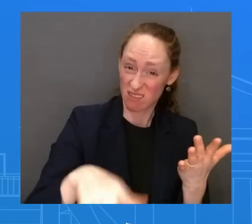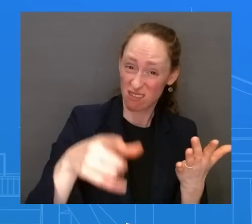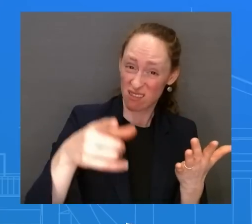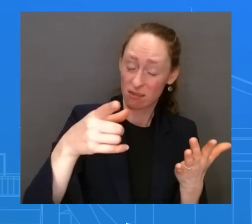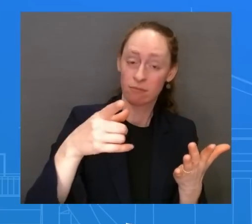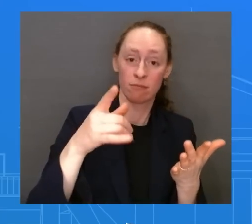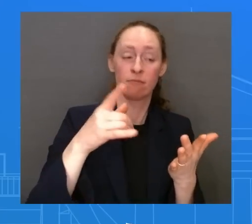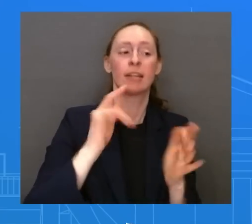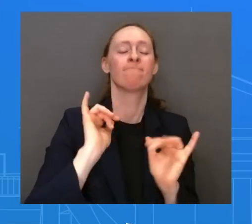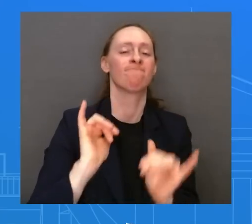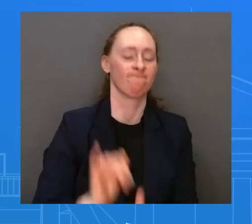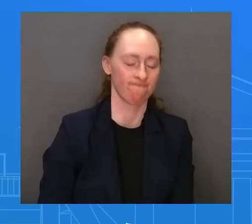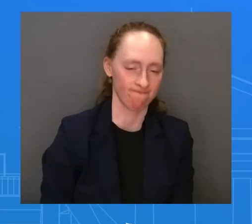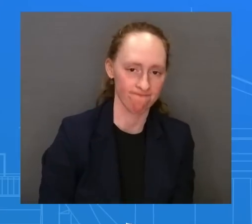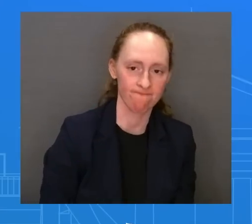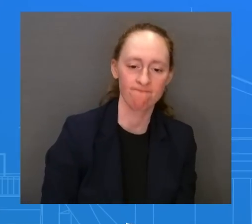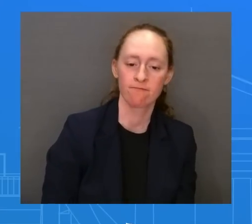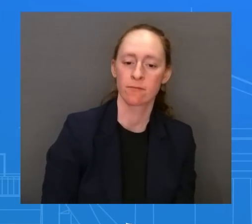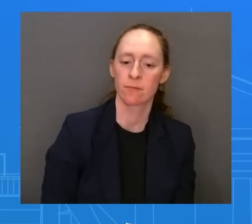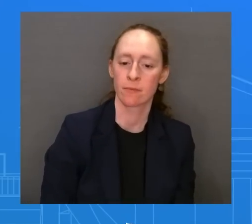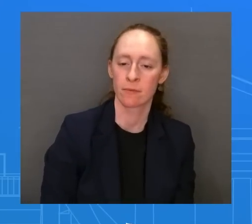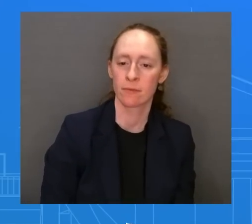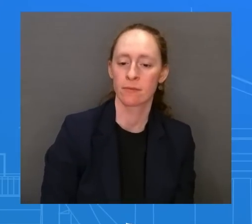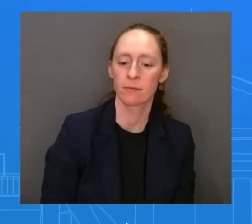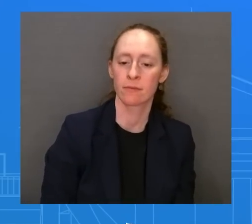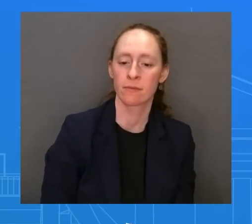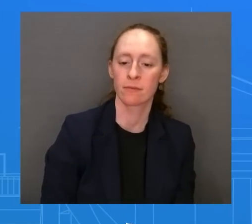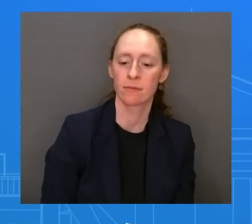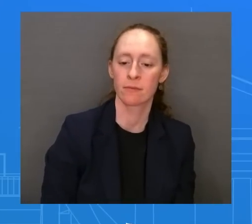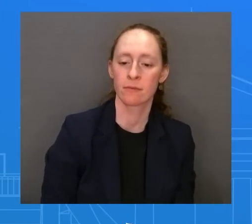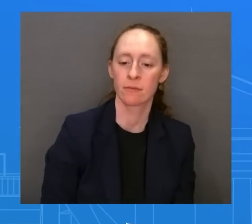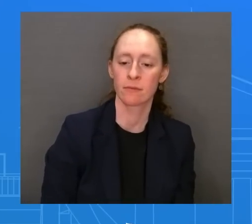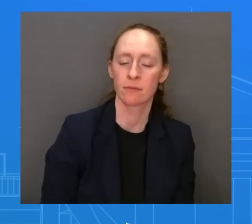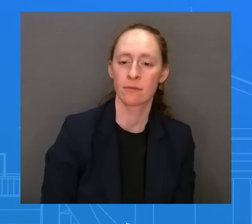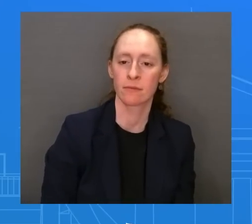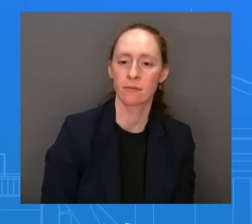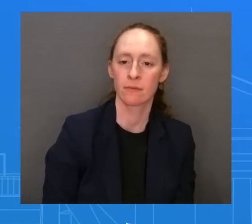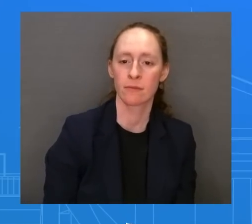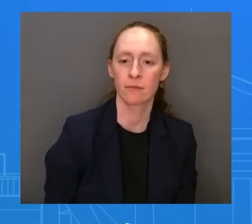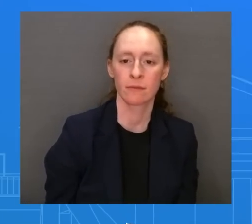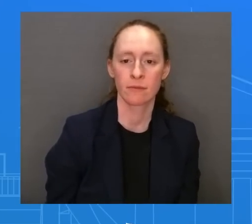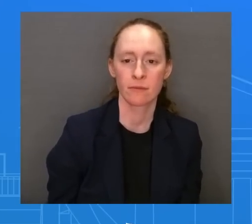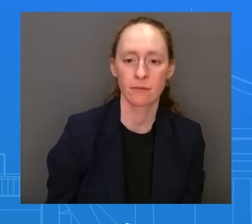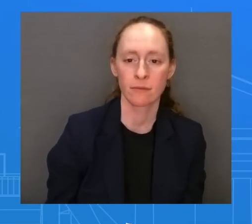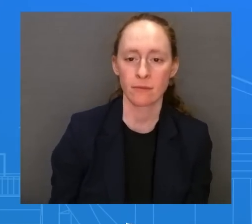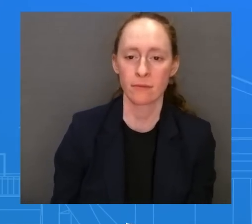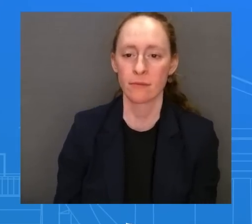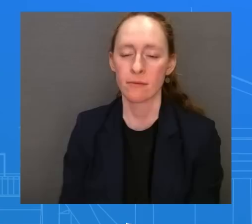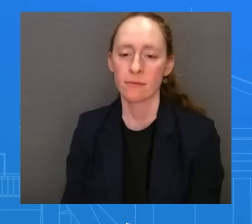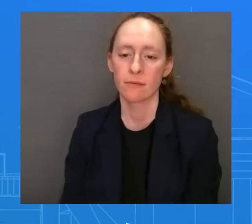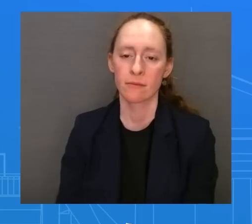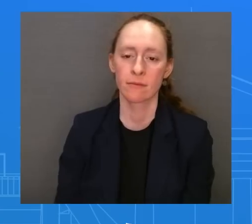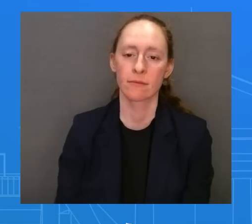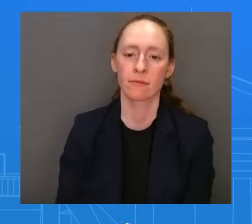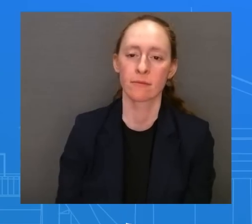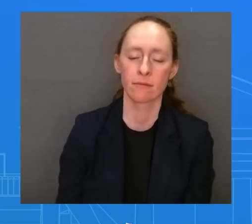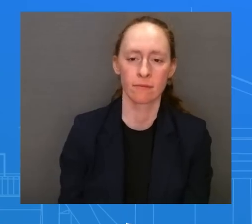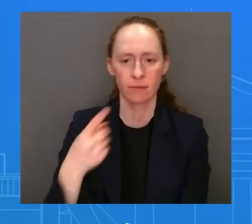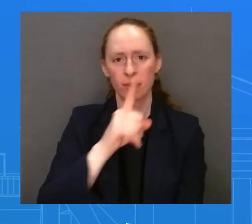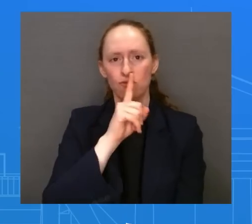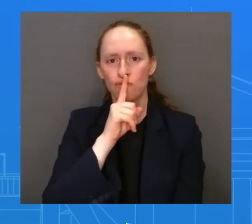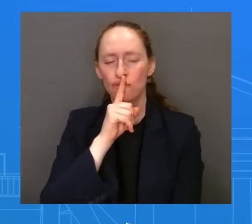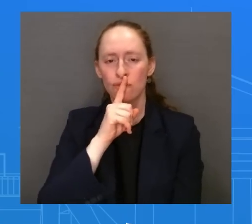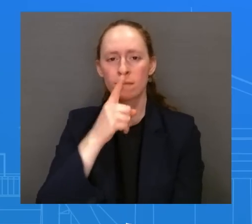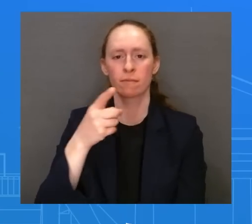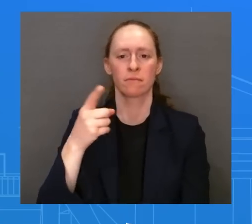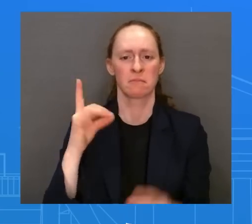the administration not broadcasting loudly about any potential worst case scenarios out of concern it would signal lack of confidence in the Afghan